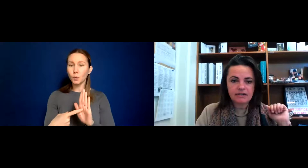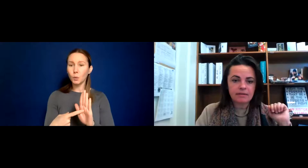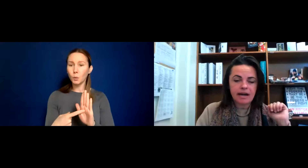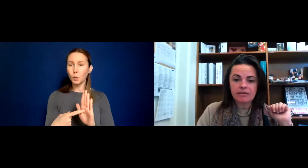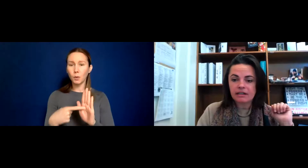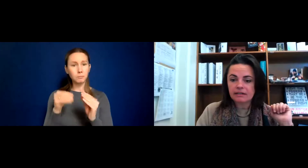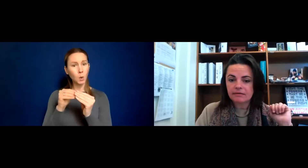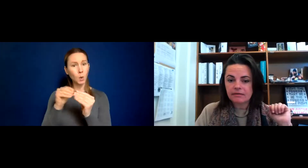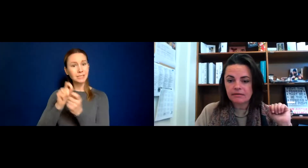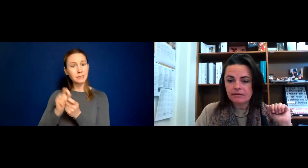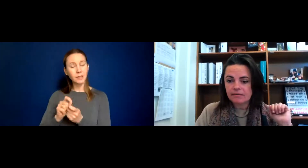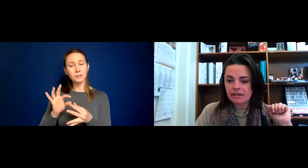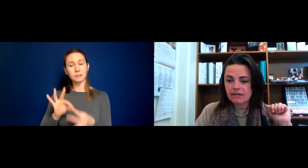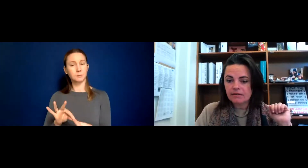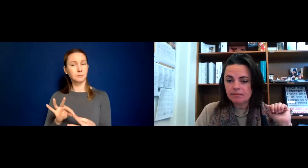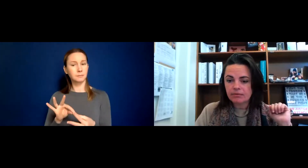details about the